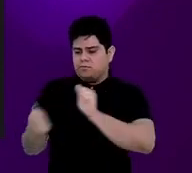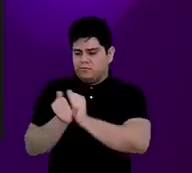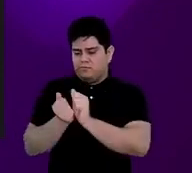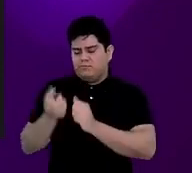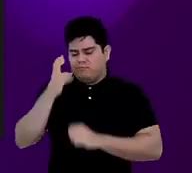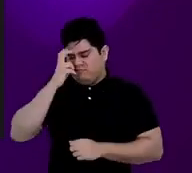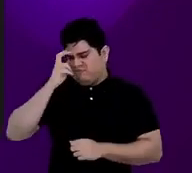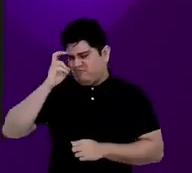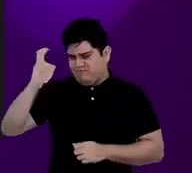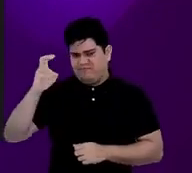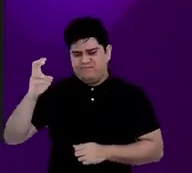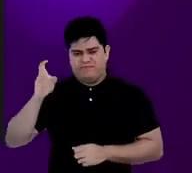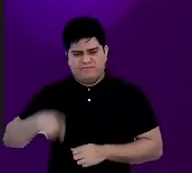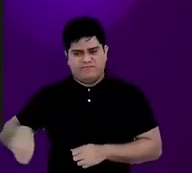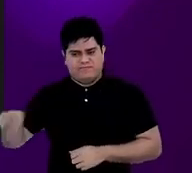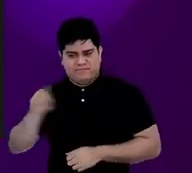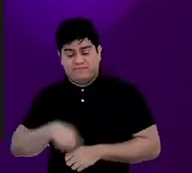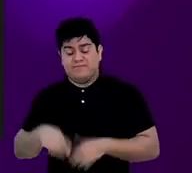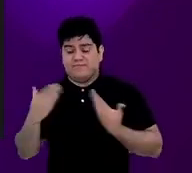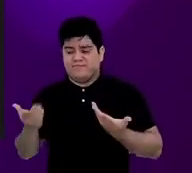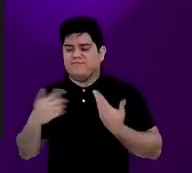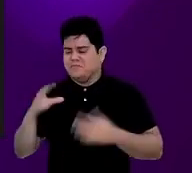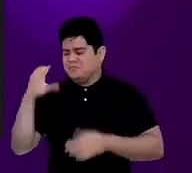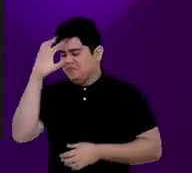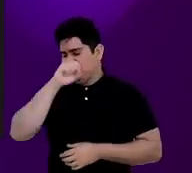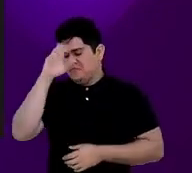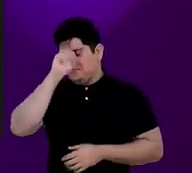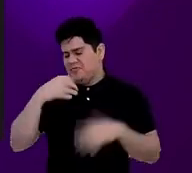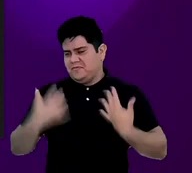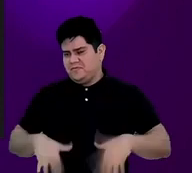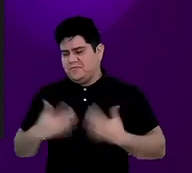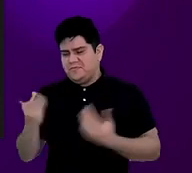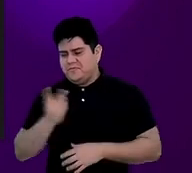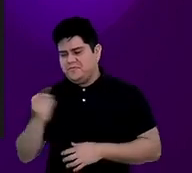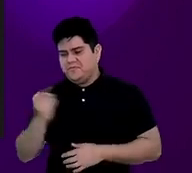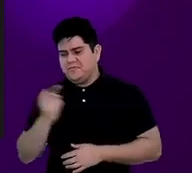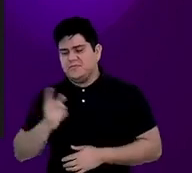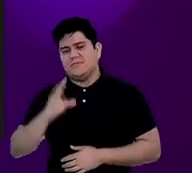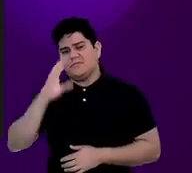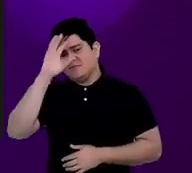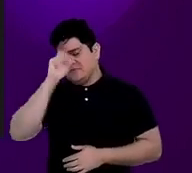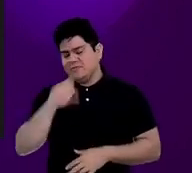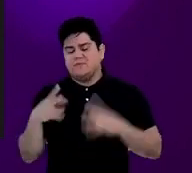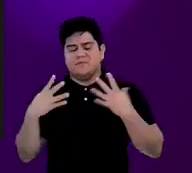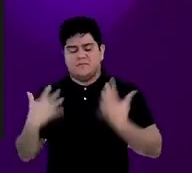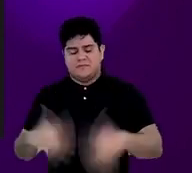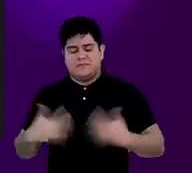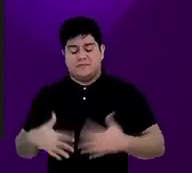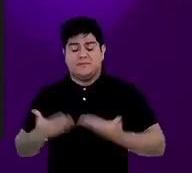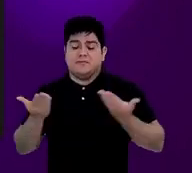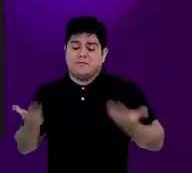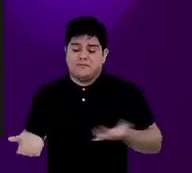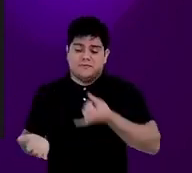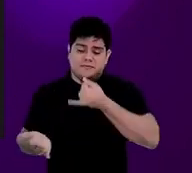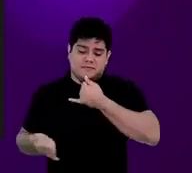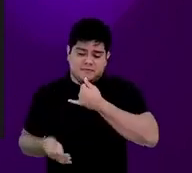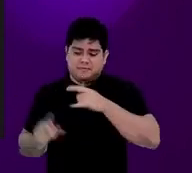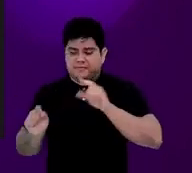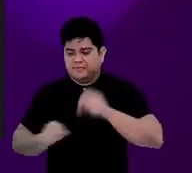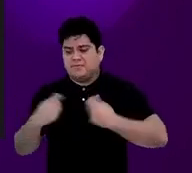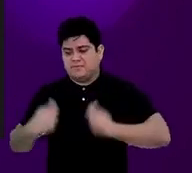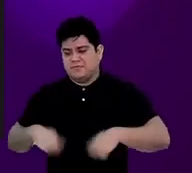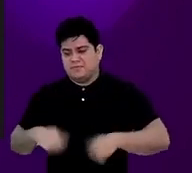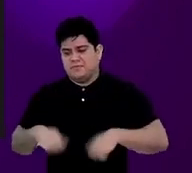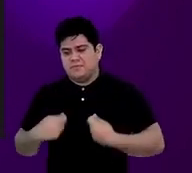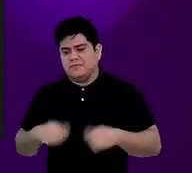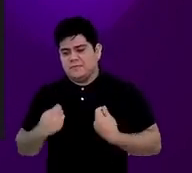I learn too much. I learn a lot. But of course, unfortunately, we have to finish right now.